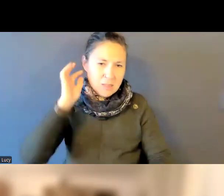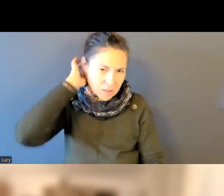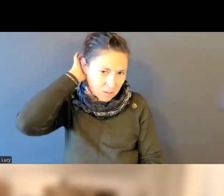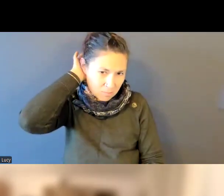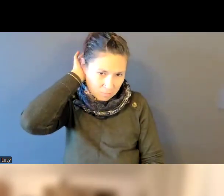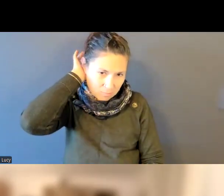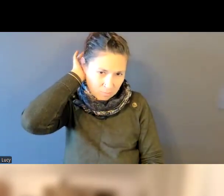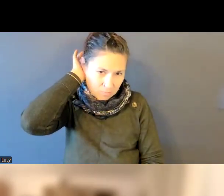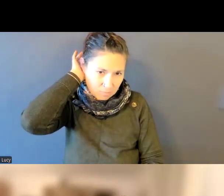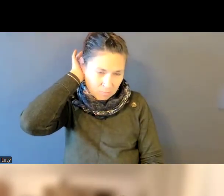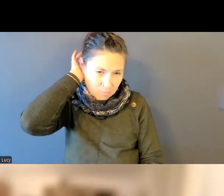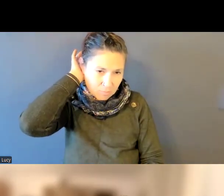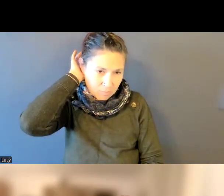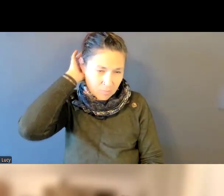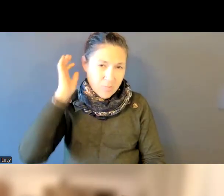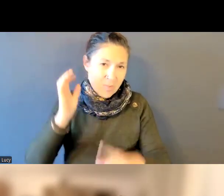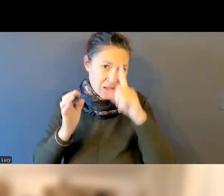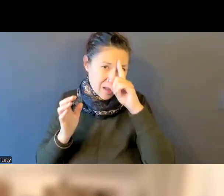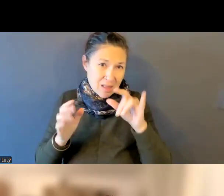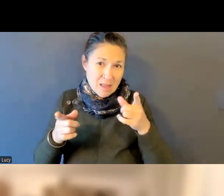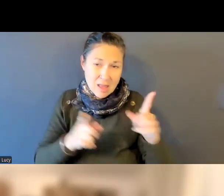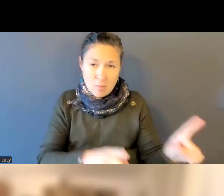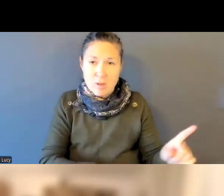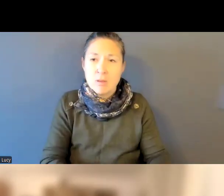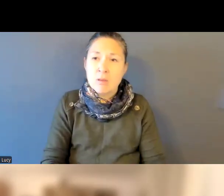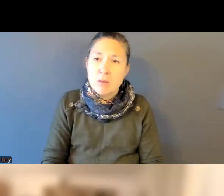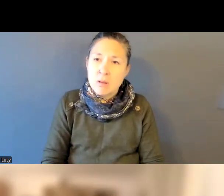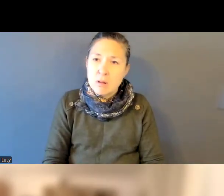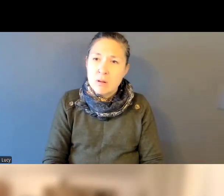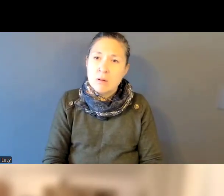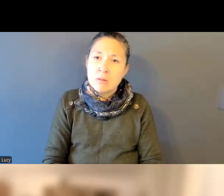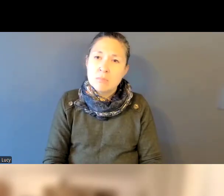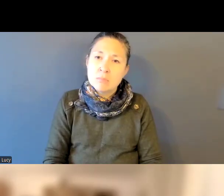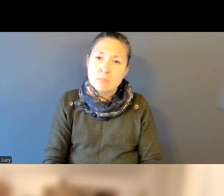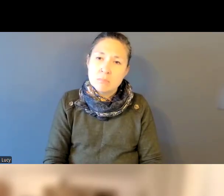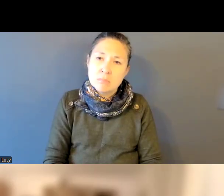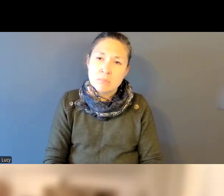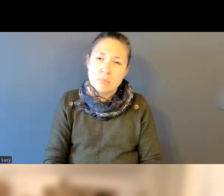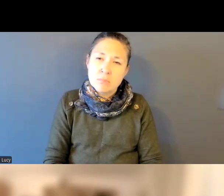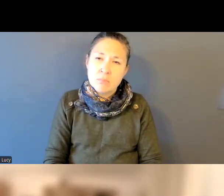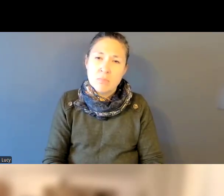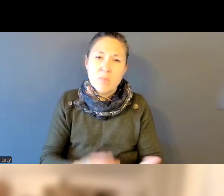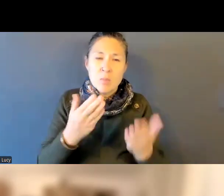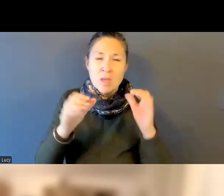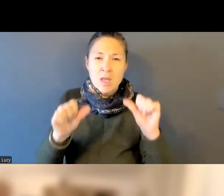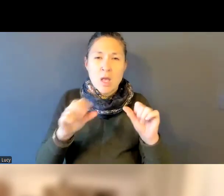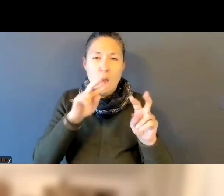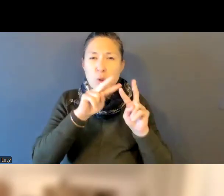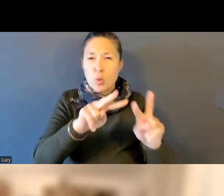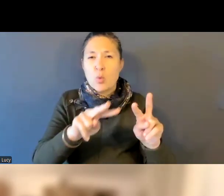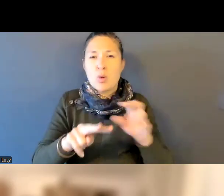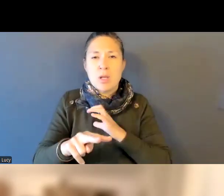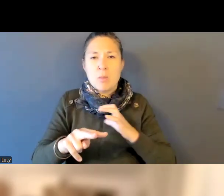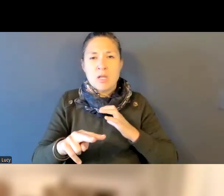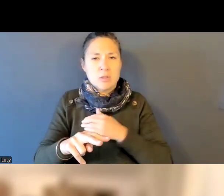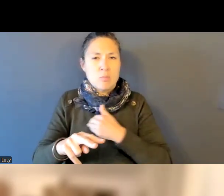So I think that's happening. We might want to look at the Commission membership and think